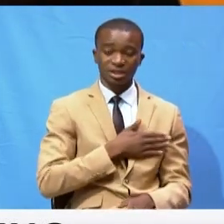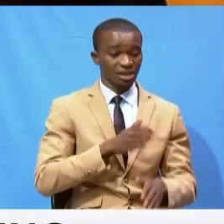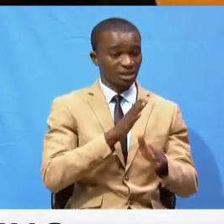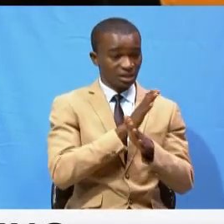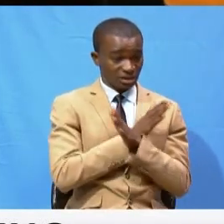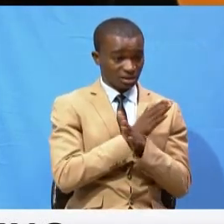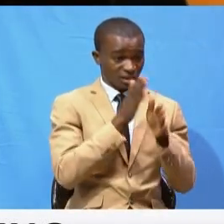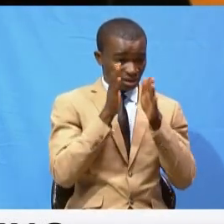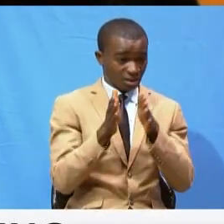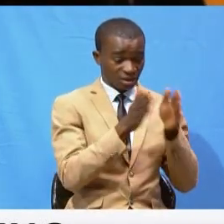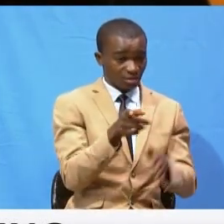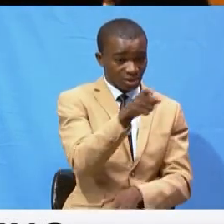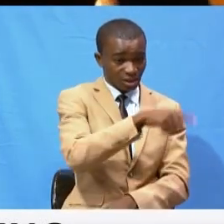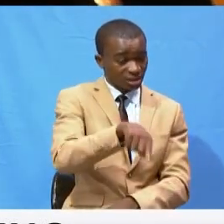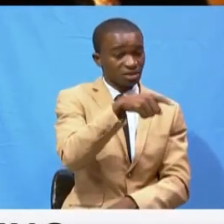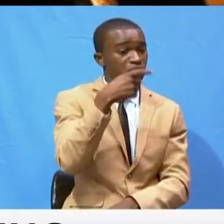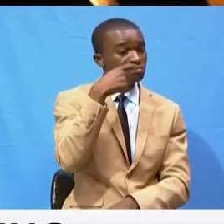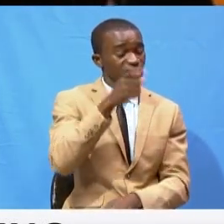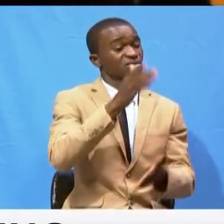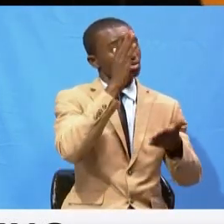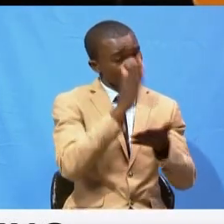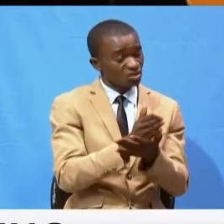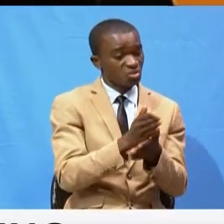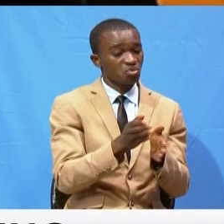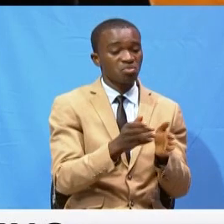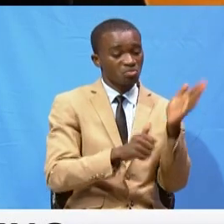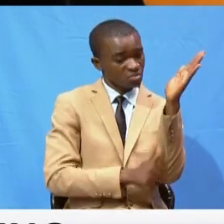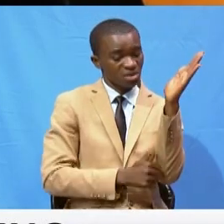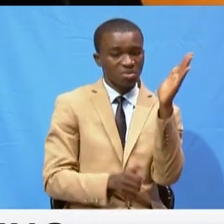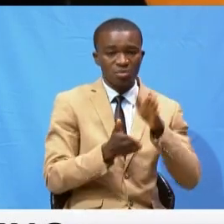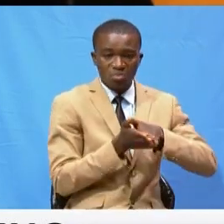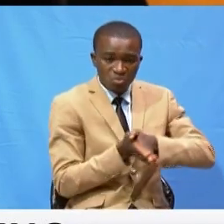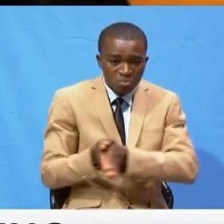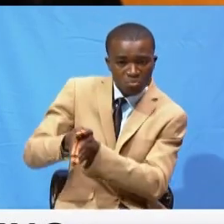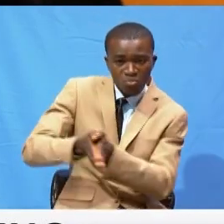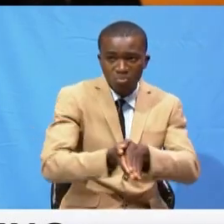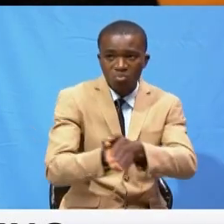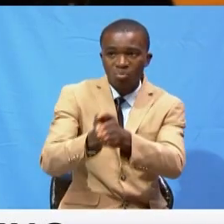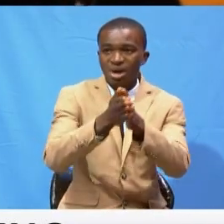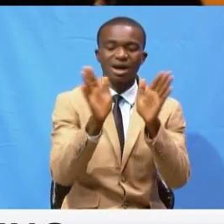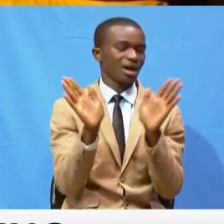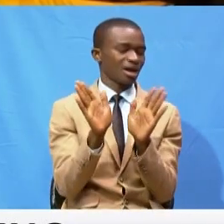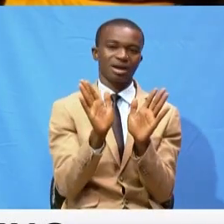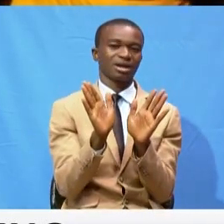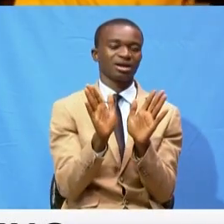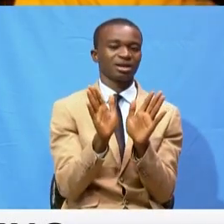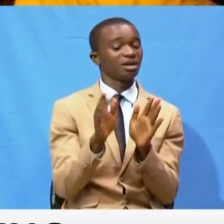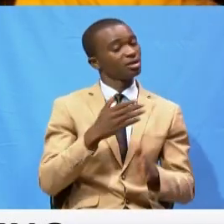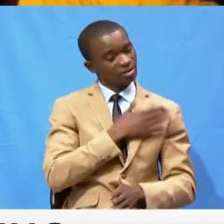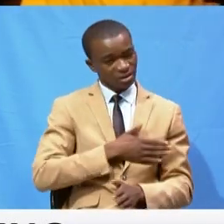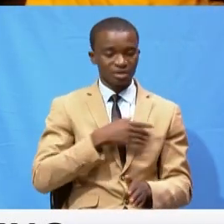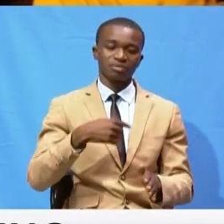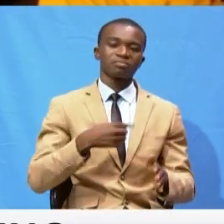who are harboring Congolese who are buying this maize. The excess will not stop here. It will continue to be an ongoing